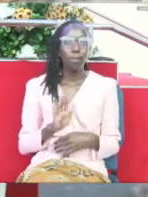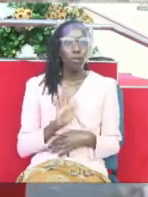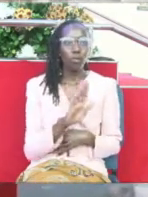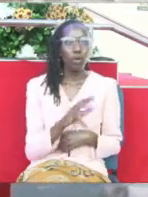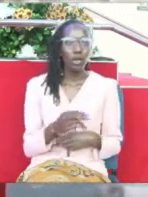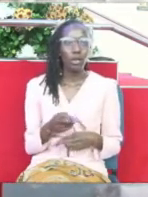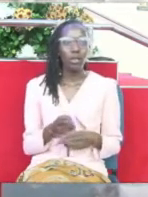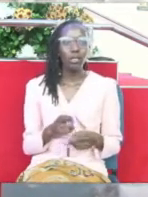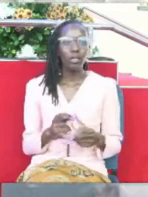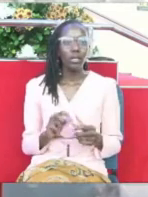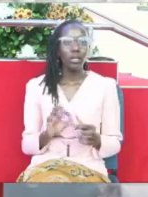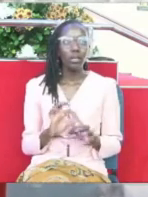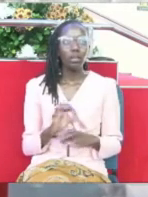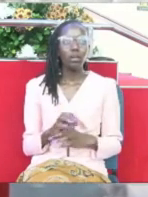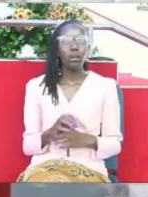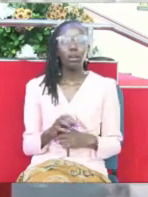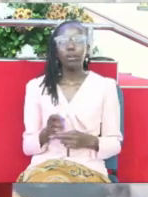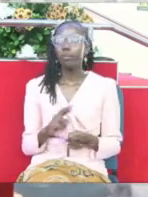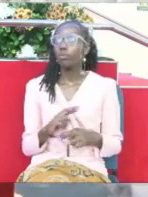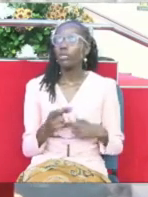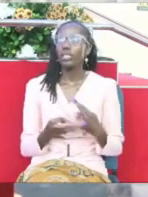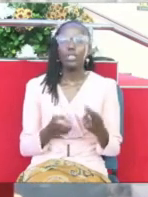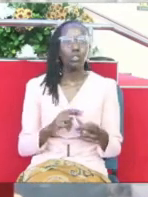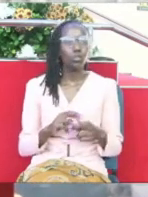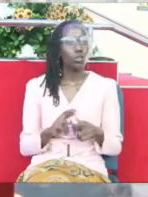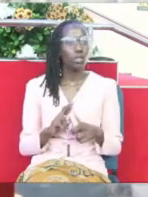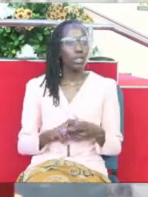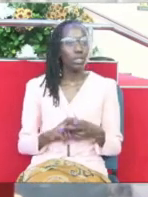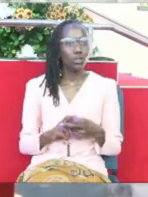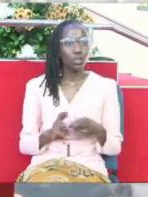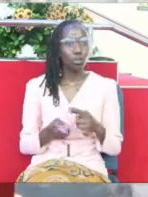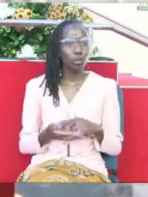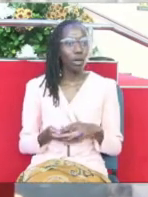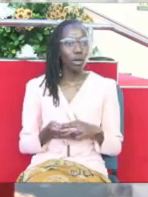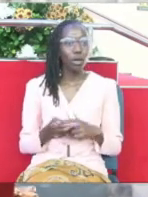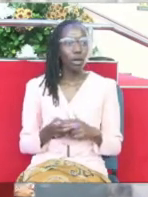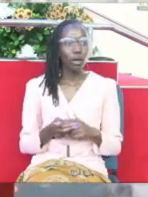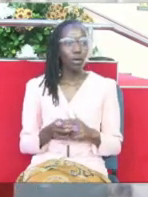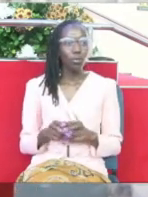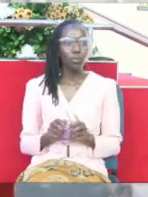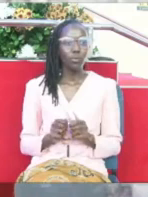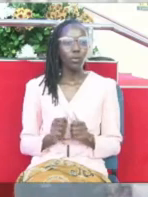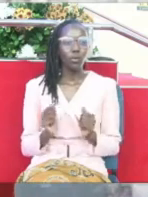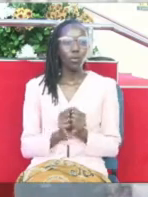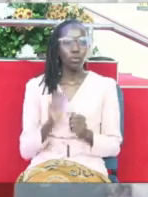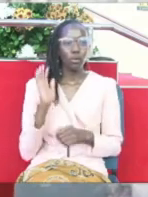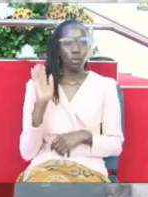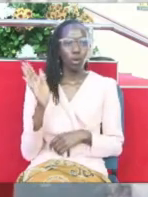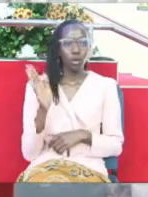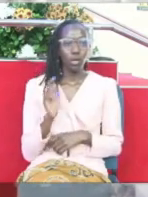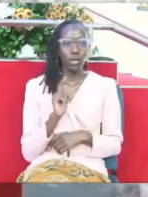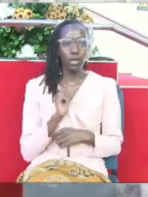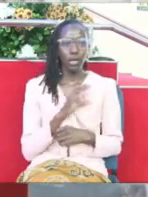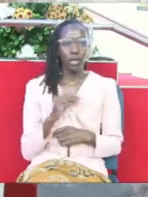a fellowship that is now between you and him. Ni ushirika kati yako na huyu Mungu. A fellowship like what is described in the book